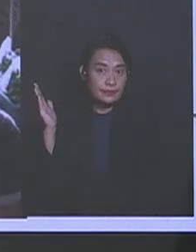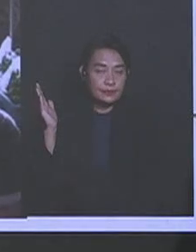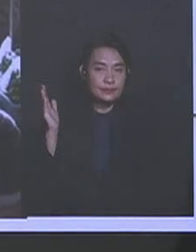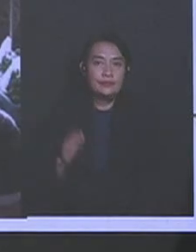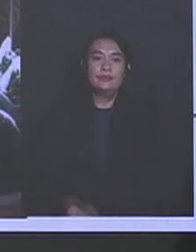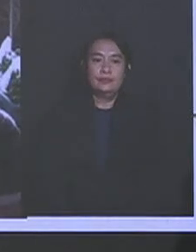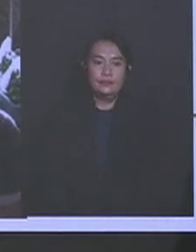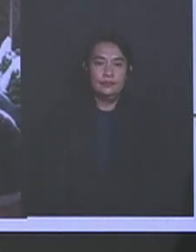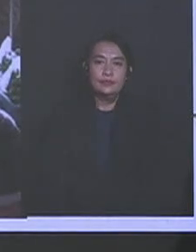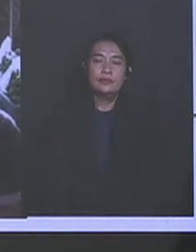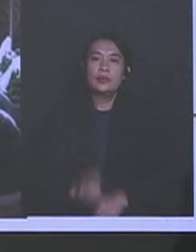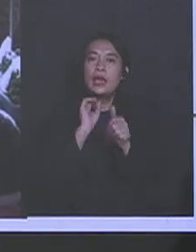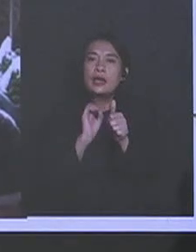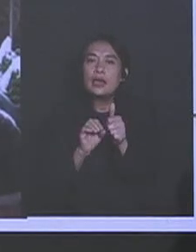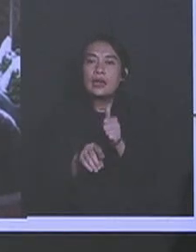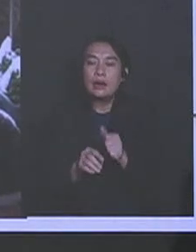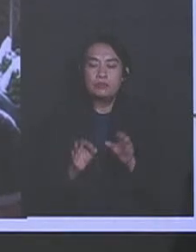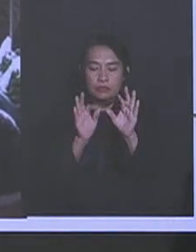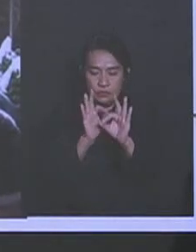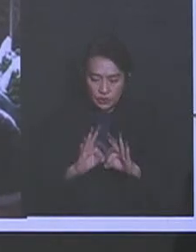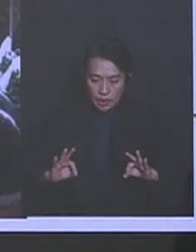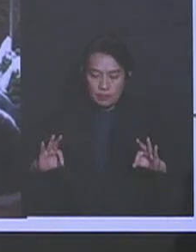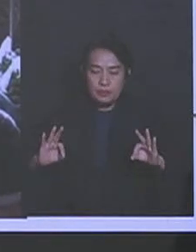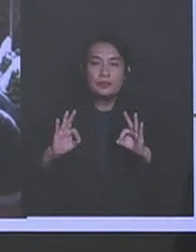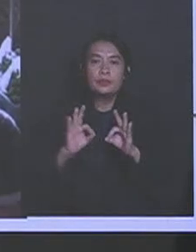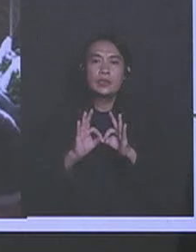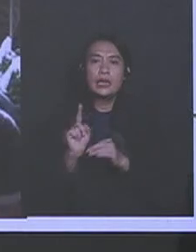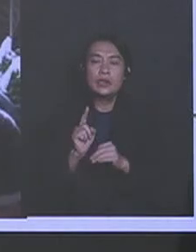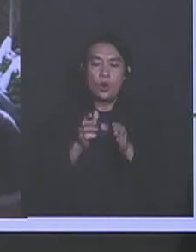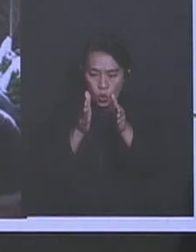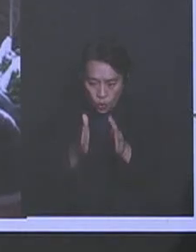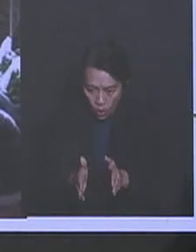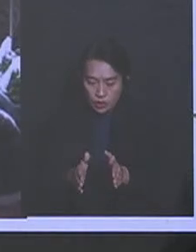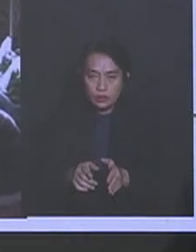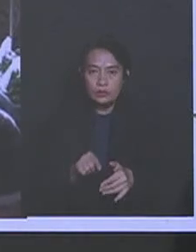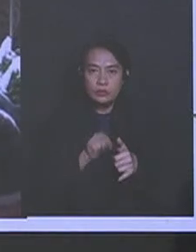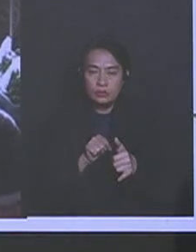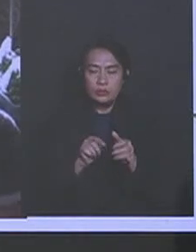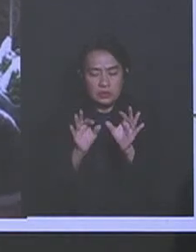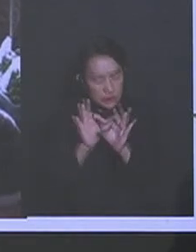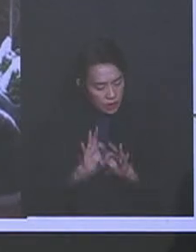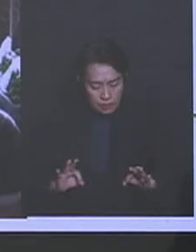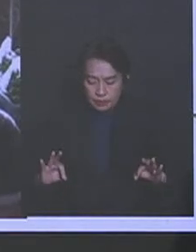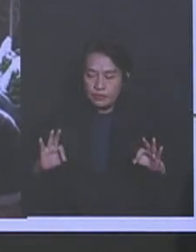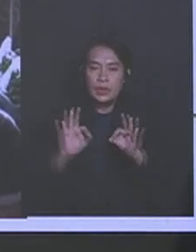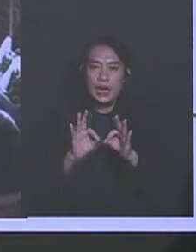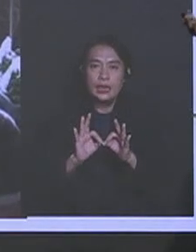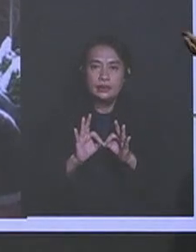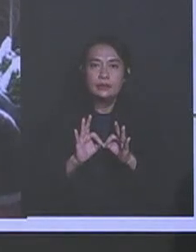that cities are first and foremost about people. And yes, I'm more and more thinking